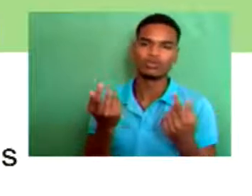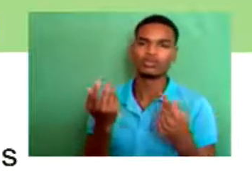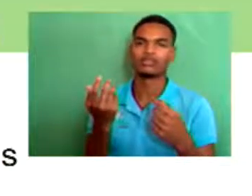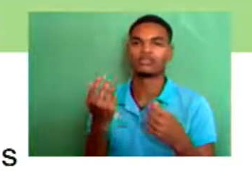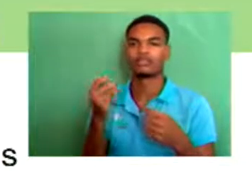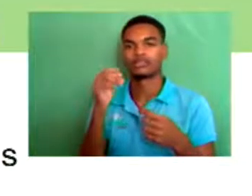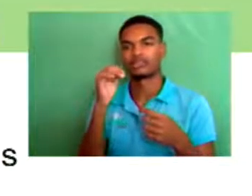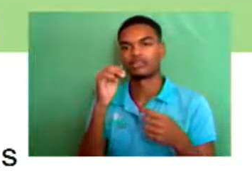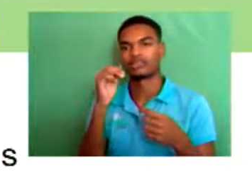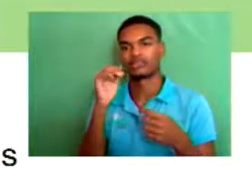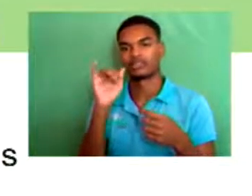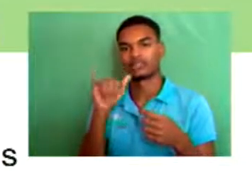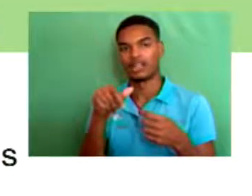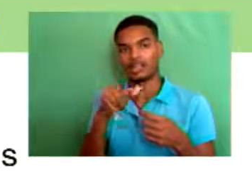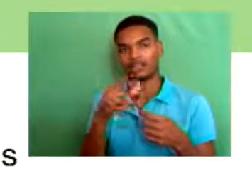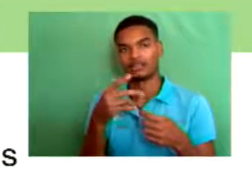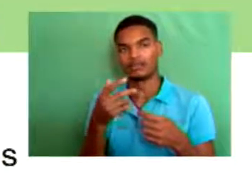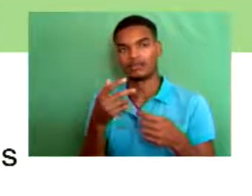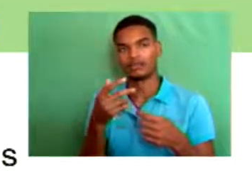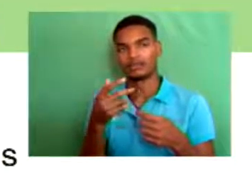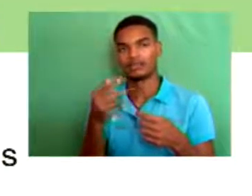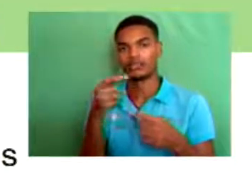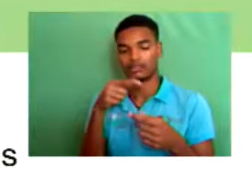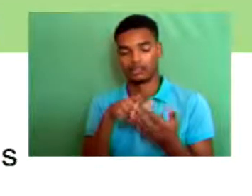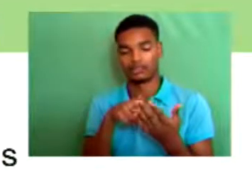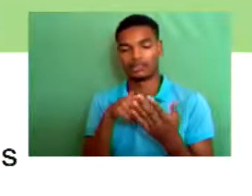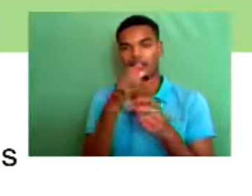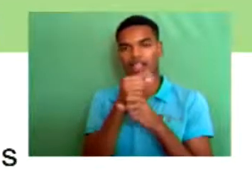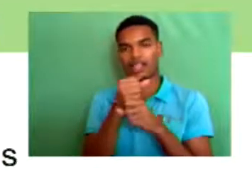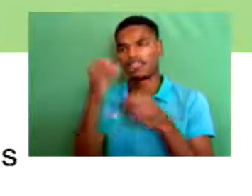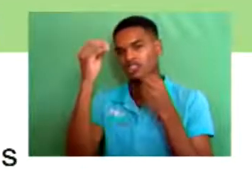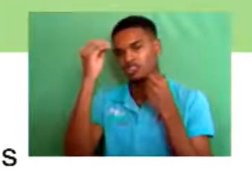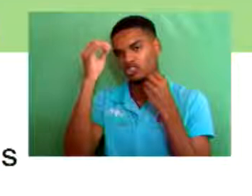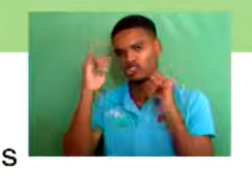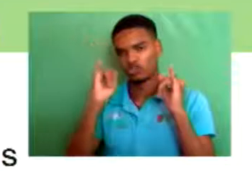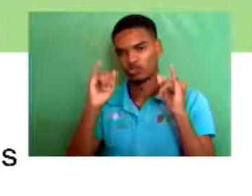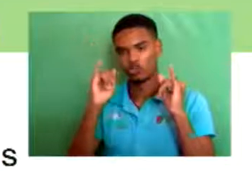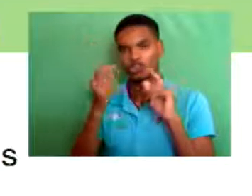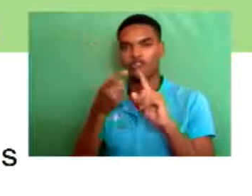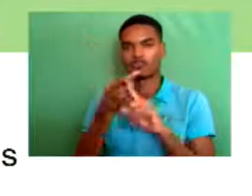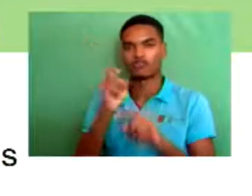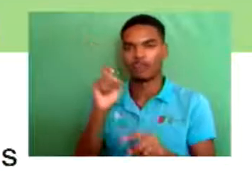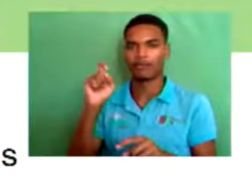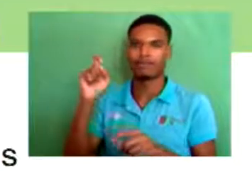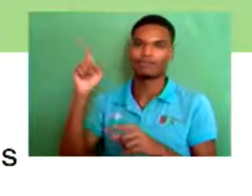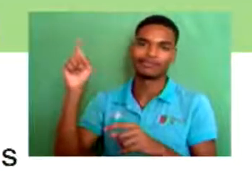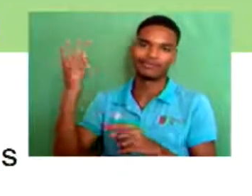application gets instructions from the AA message on how it should behave.